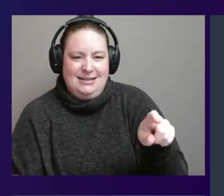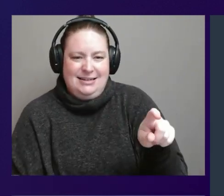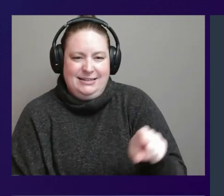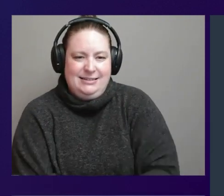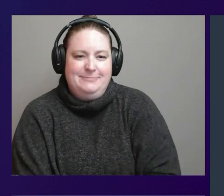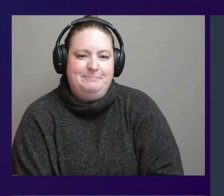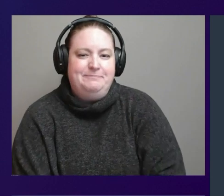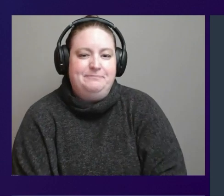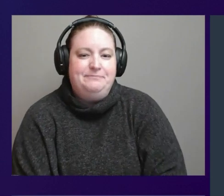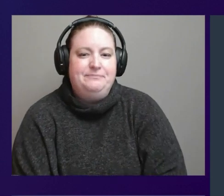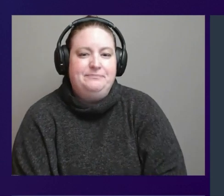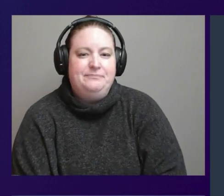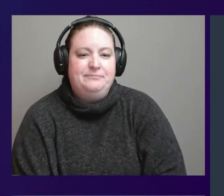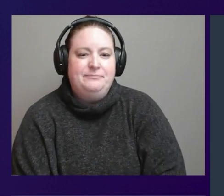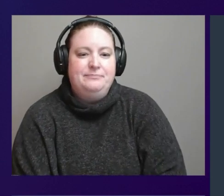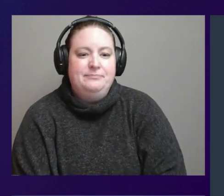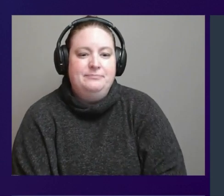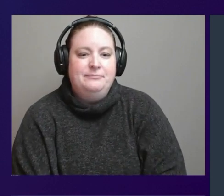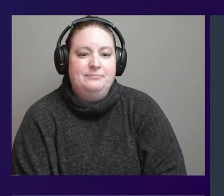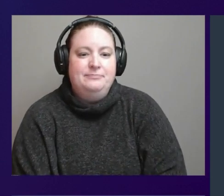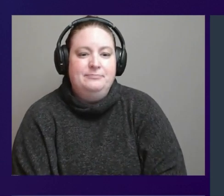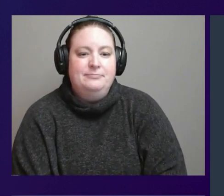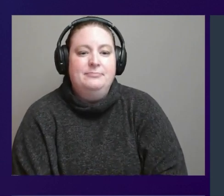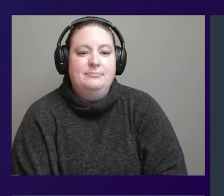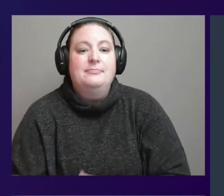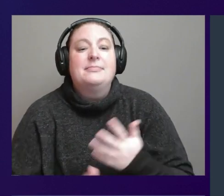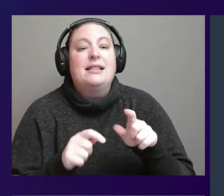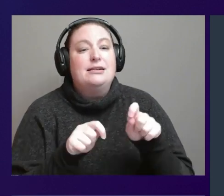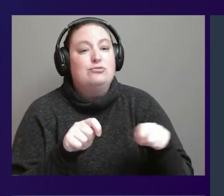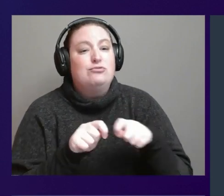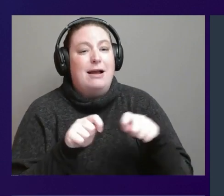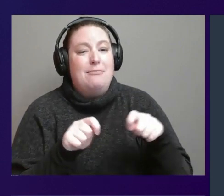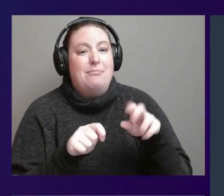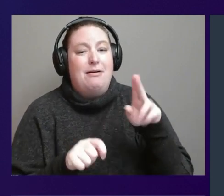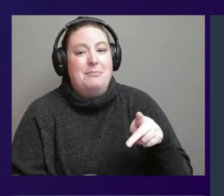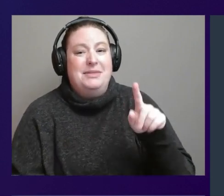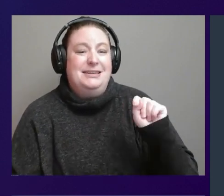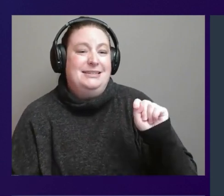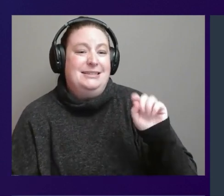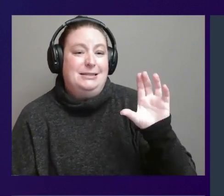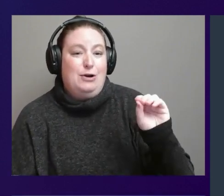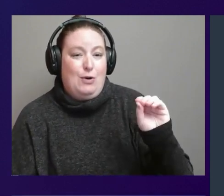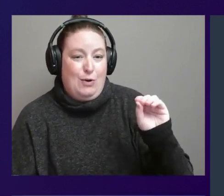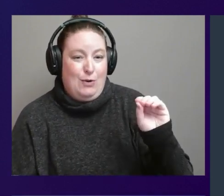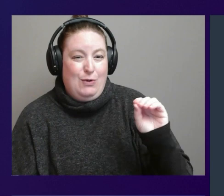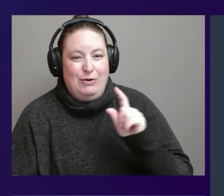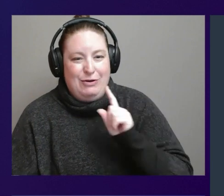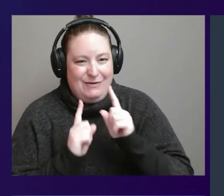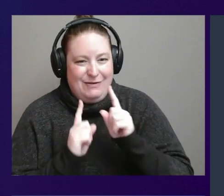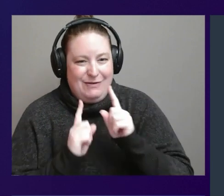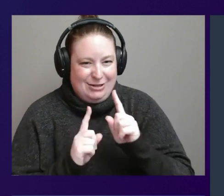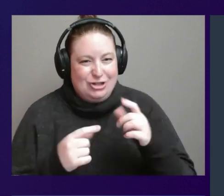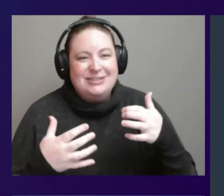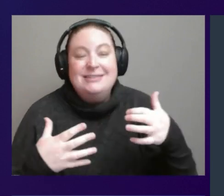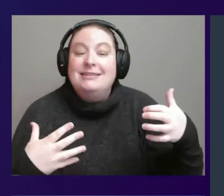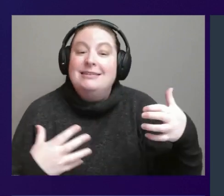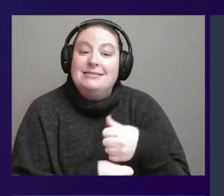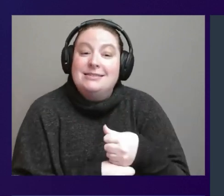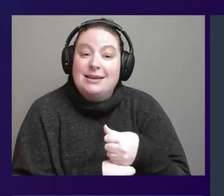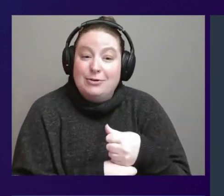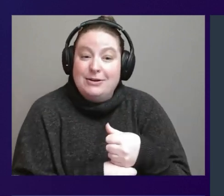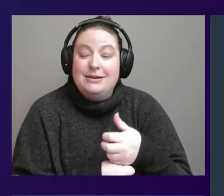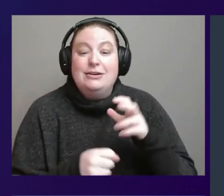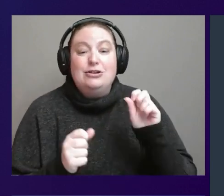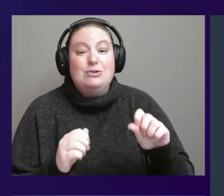So let's wrap up the TCO conversation. So in summary, you can significantly lower